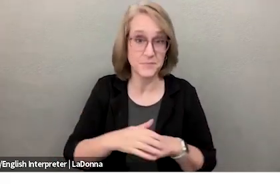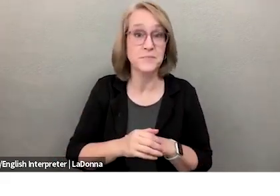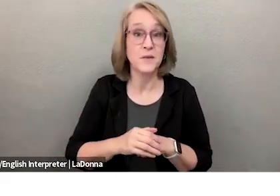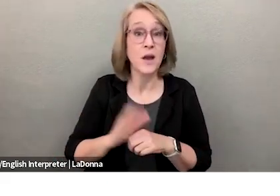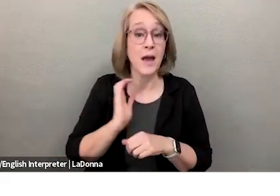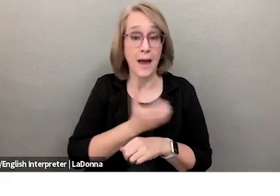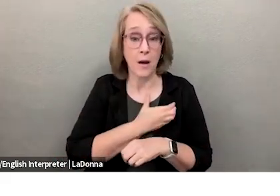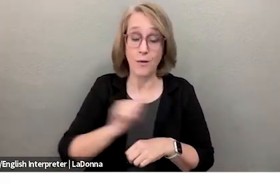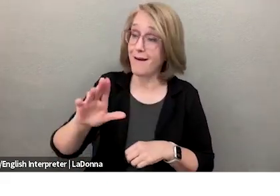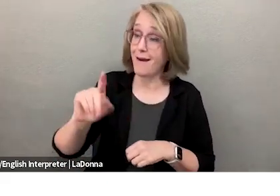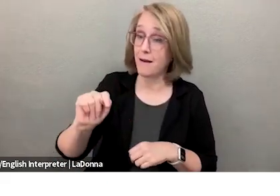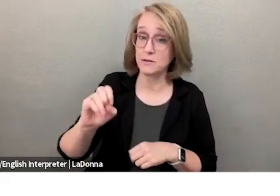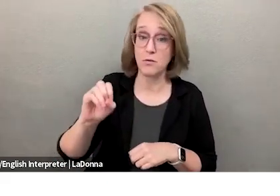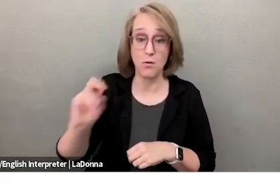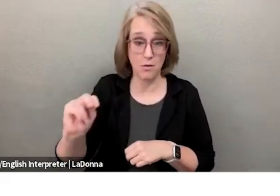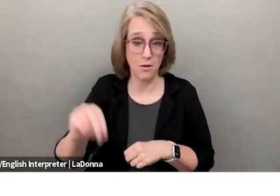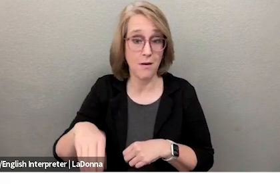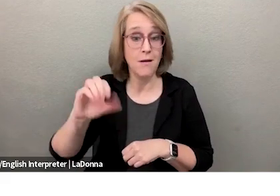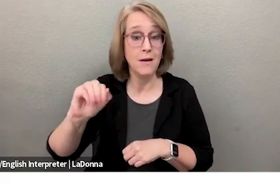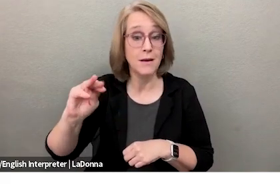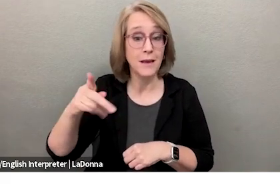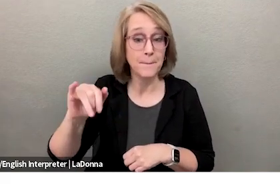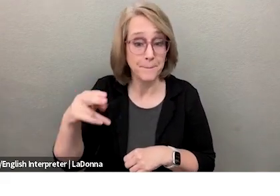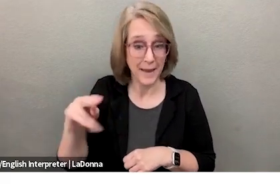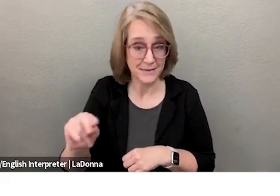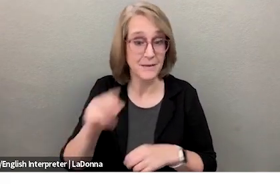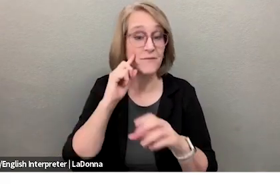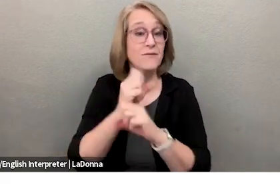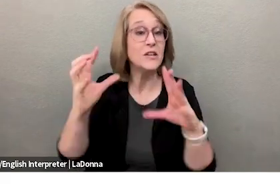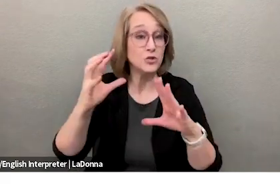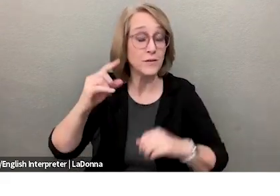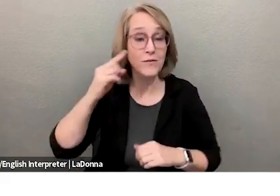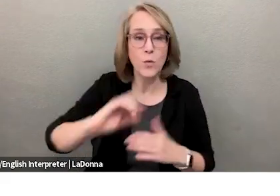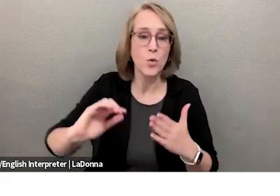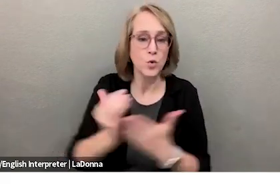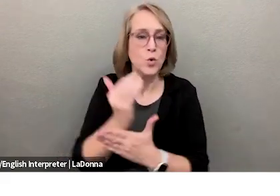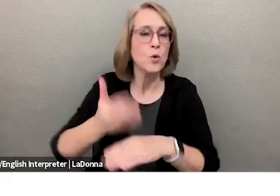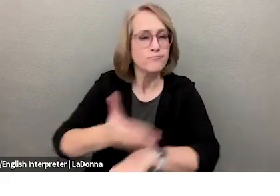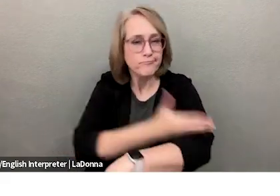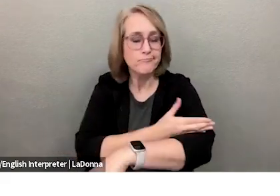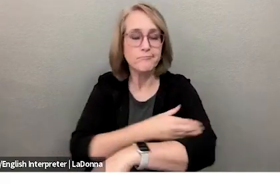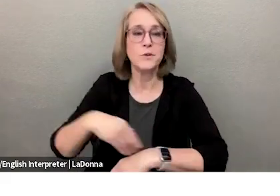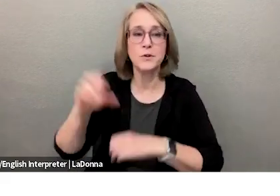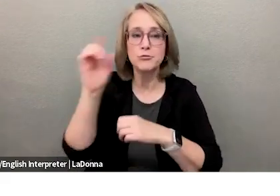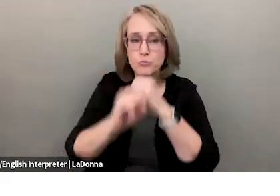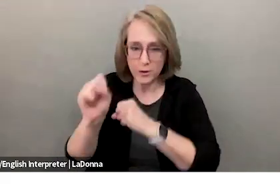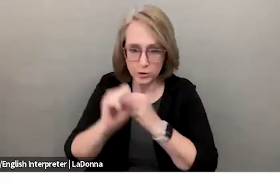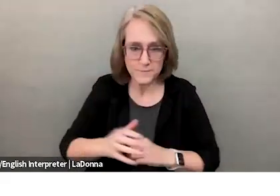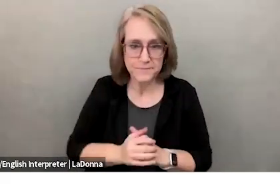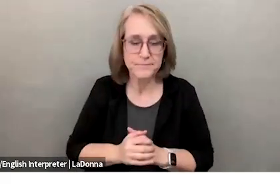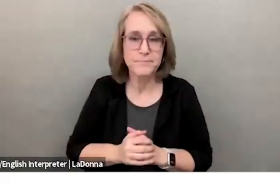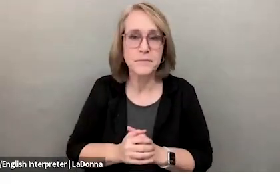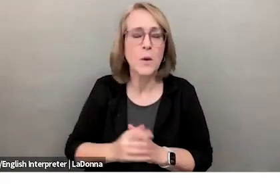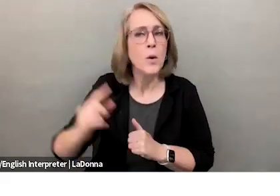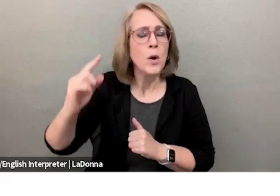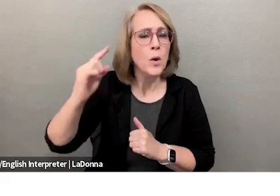updated strategy. As the Council begins to deliberate pathways and direction for the national strategy to support family caregivers, we felt it would